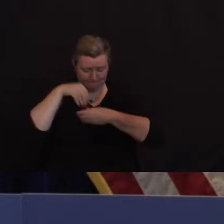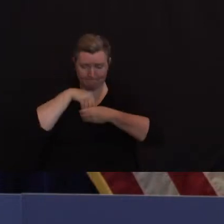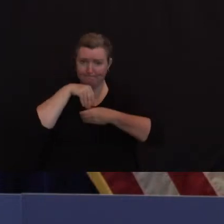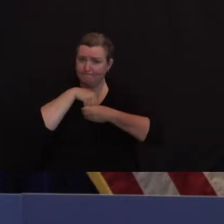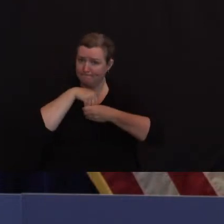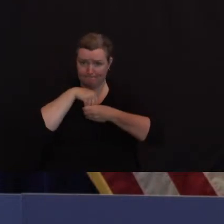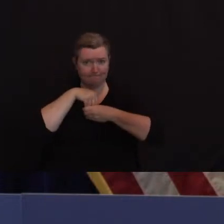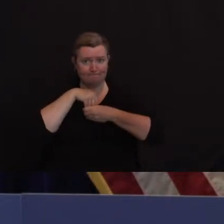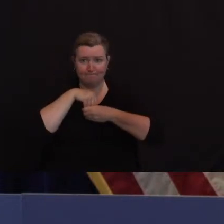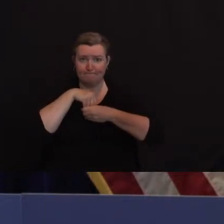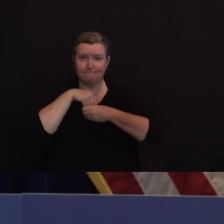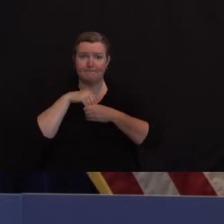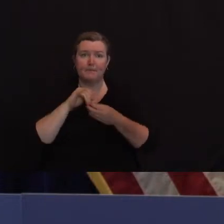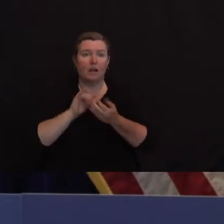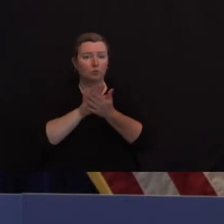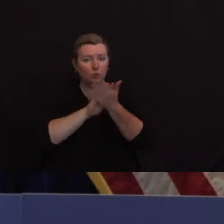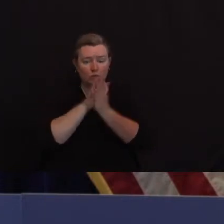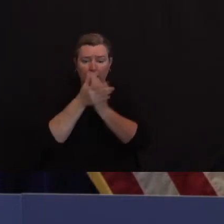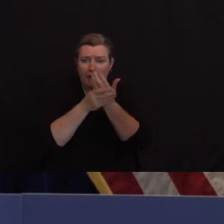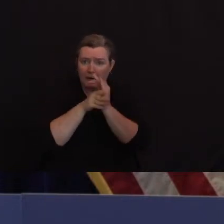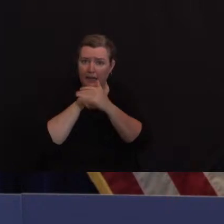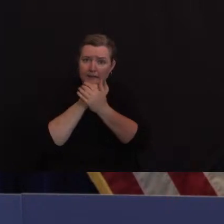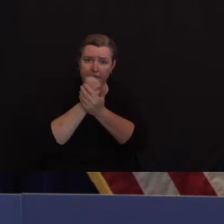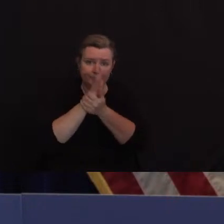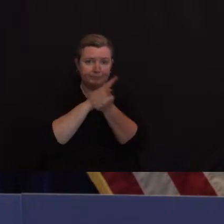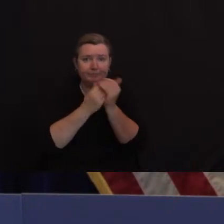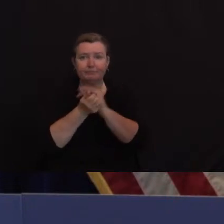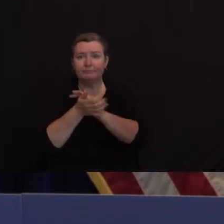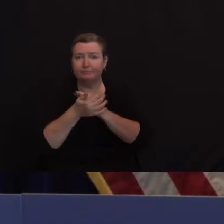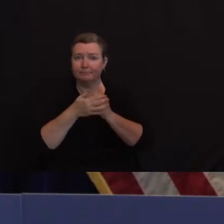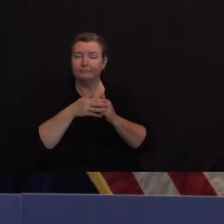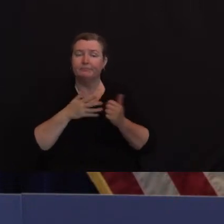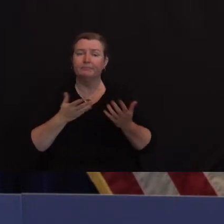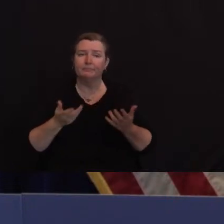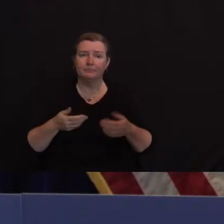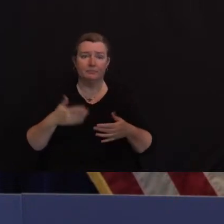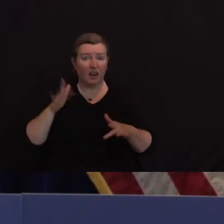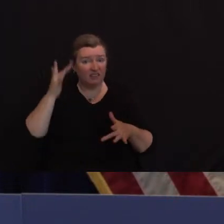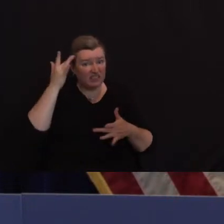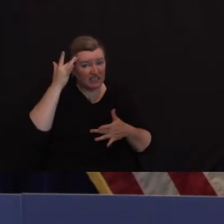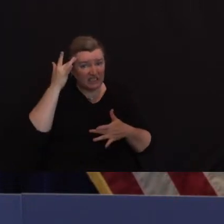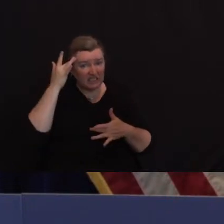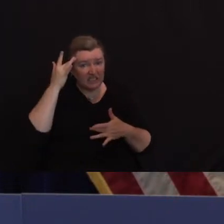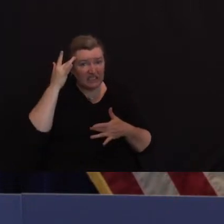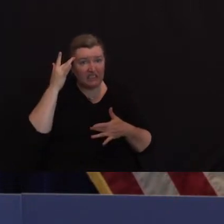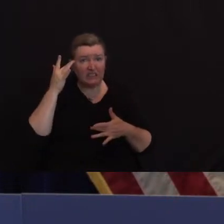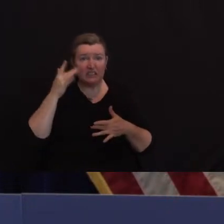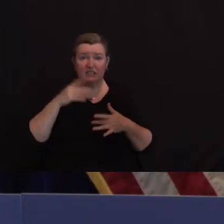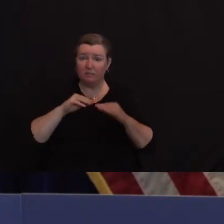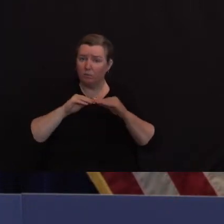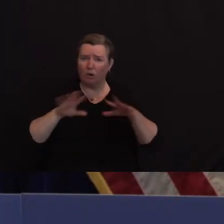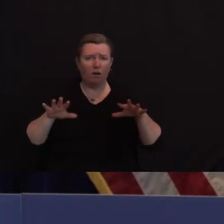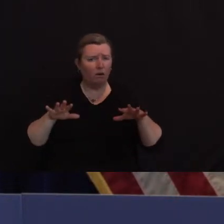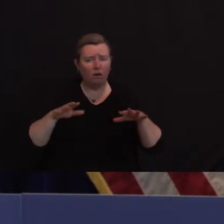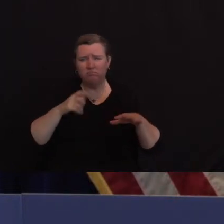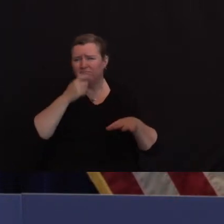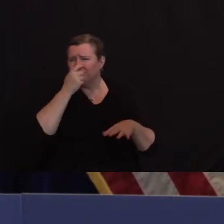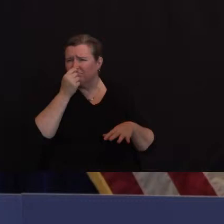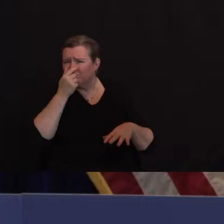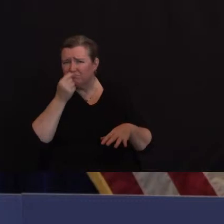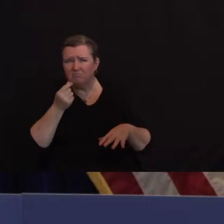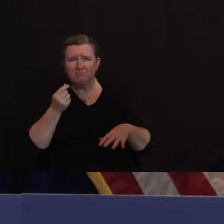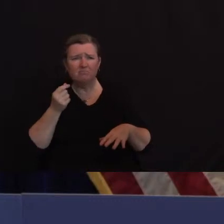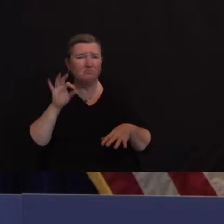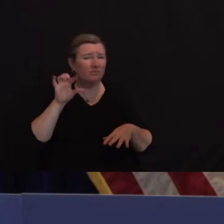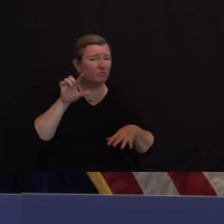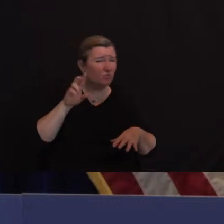wash your hands frequently, to remove germs, to avoid getting sick, and to prevent the spread of colds, the flu, and other diseases.